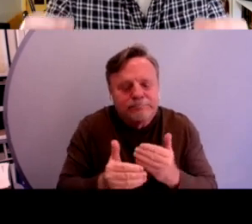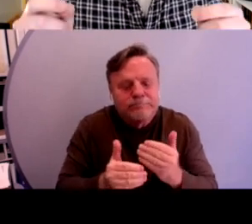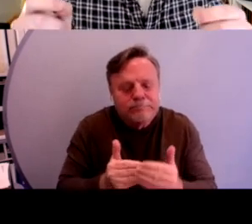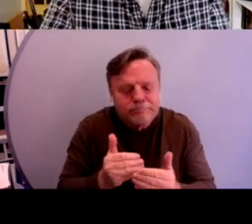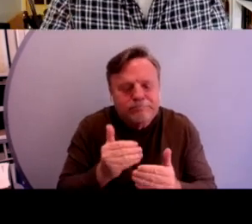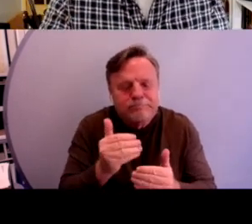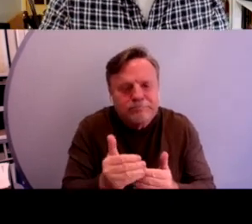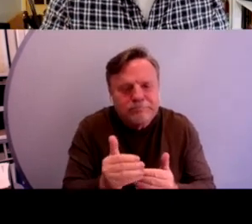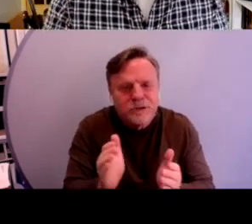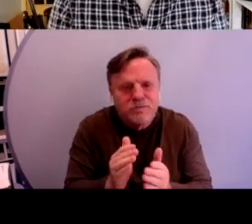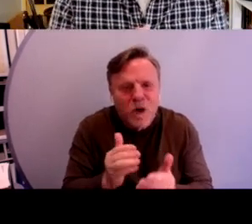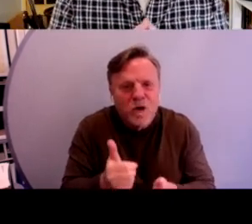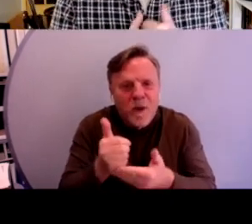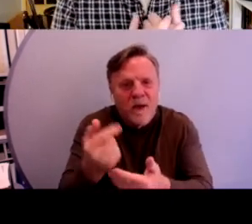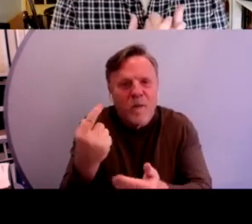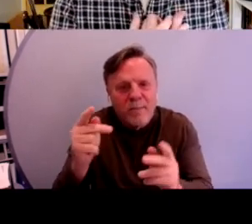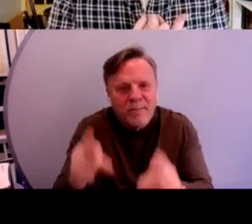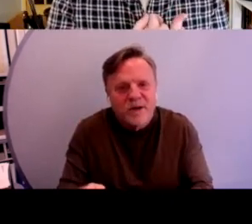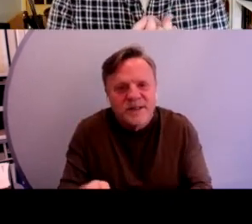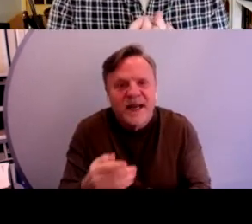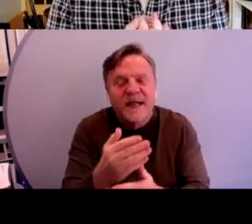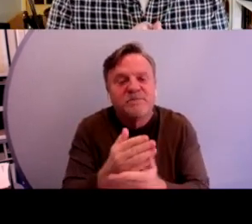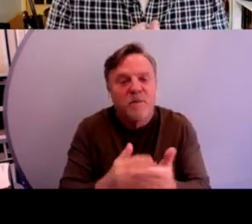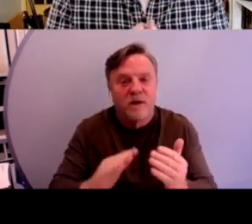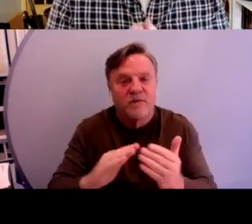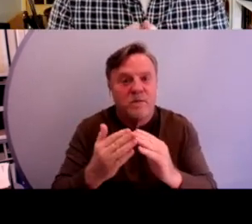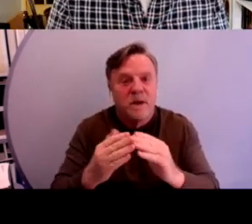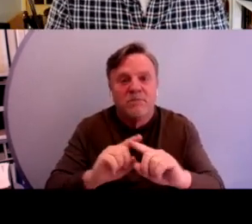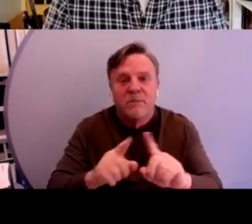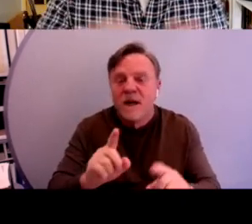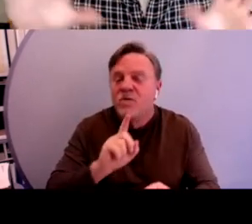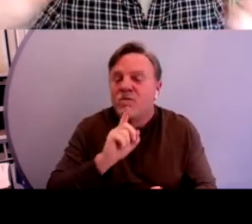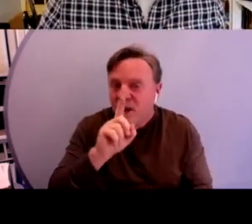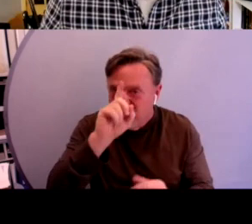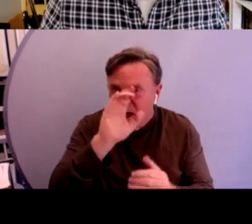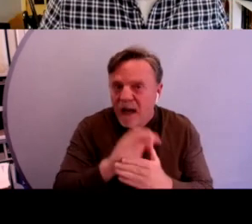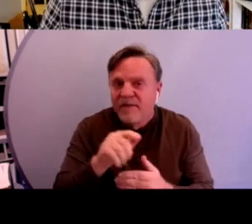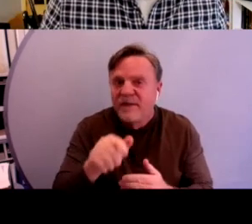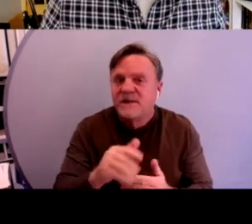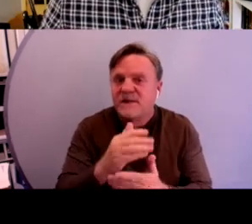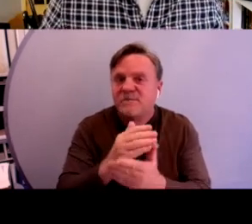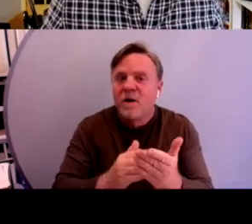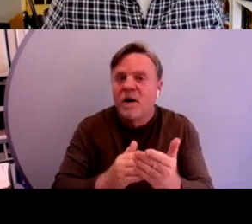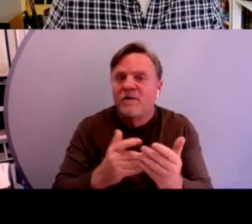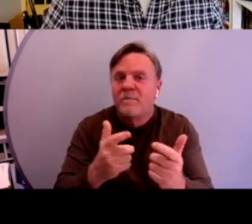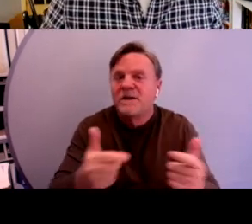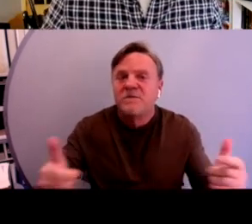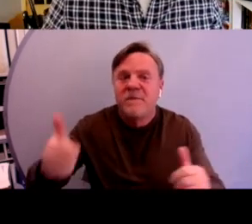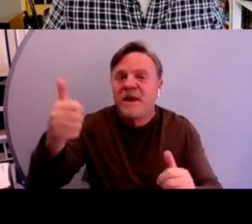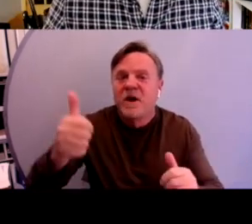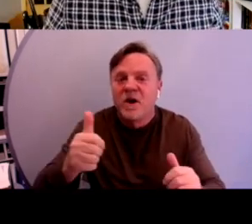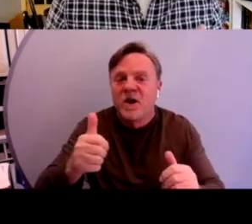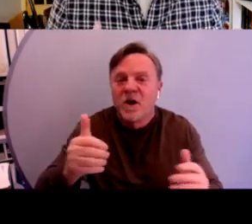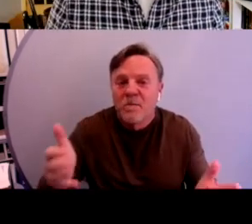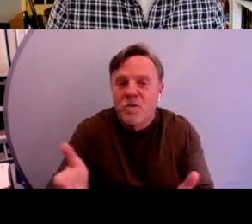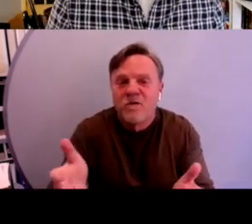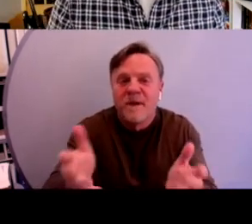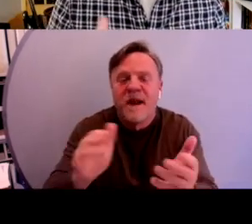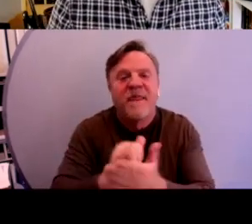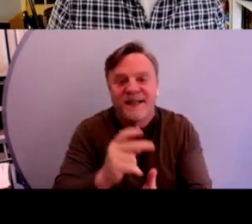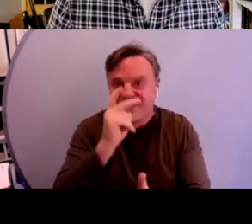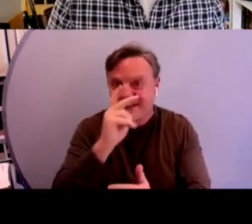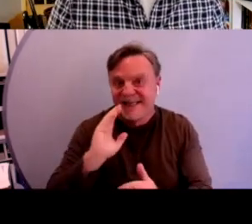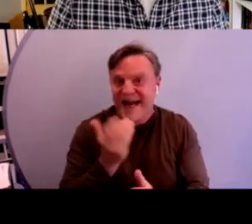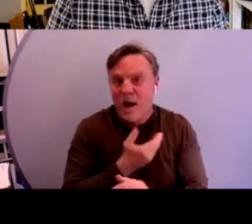person belong as part of a community. But I really believe that this is part of a much bigger movement, and that is to see our society,